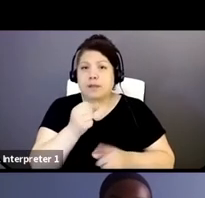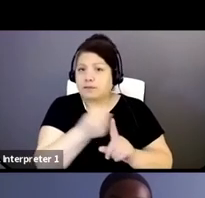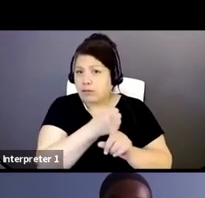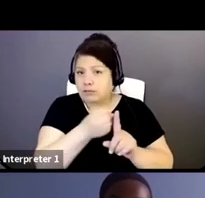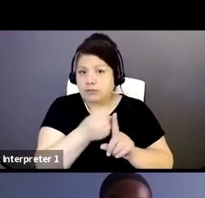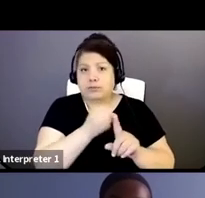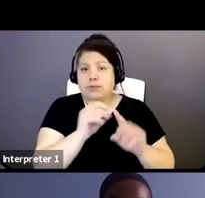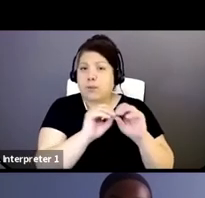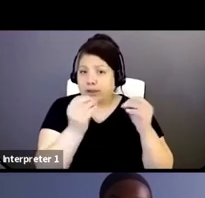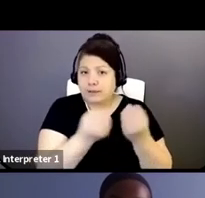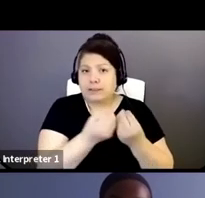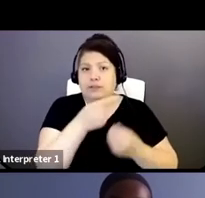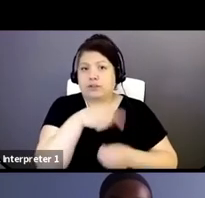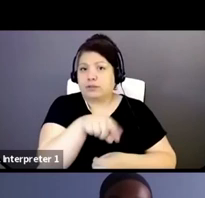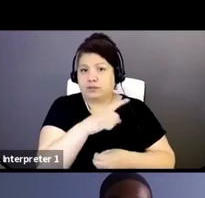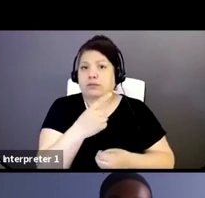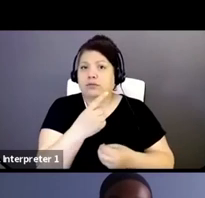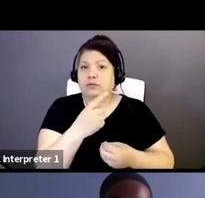have